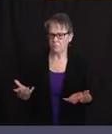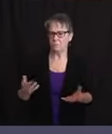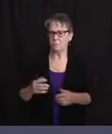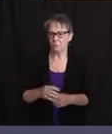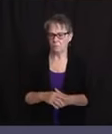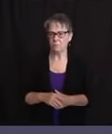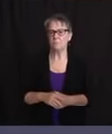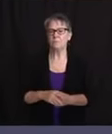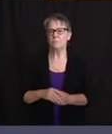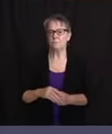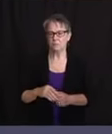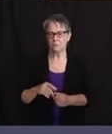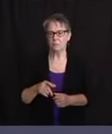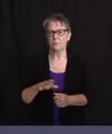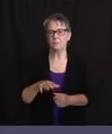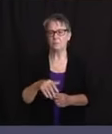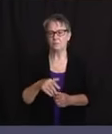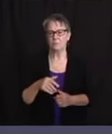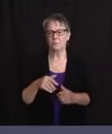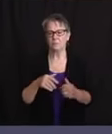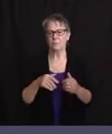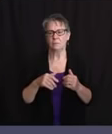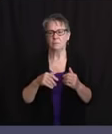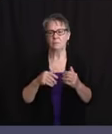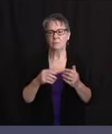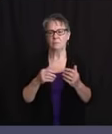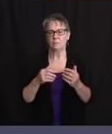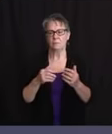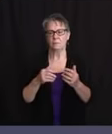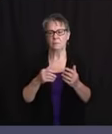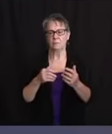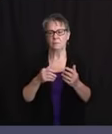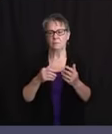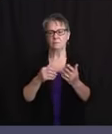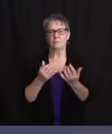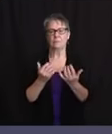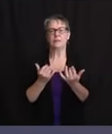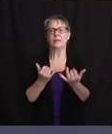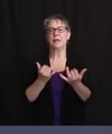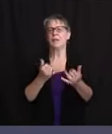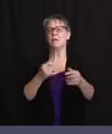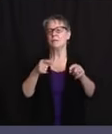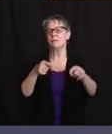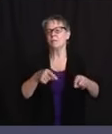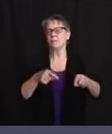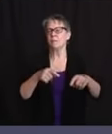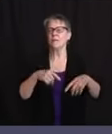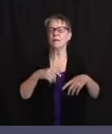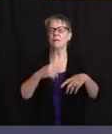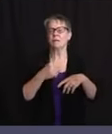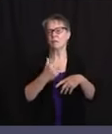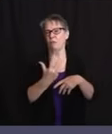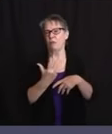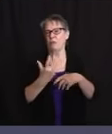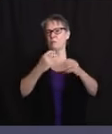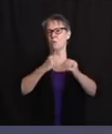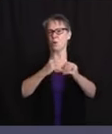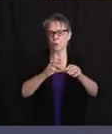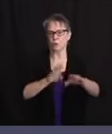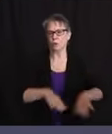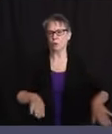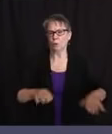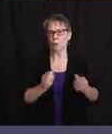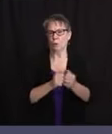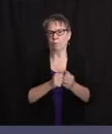children for a total of 26 cases. There are no deaths reported. The ages of the children